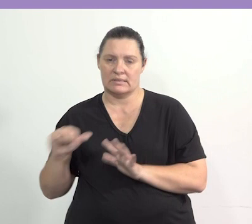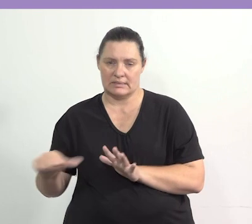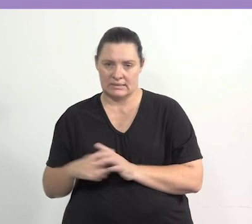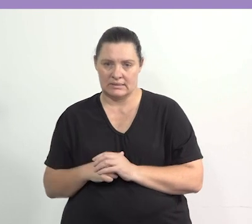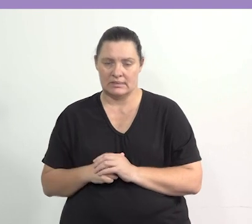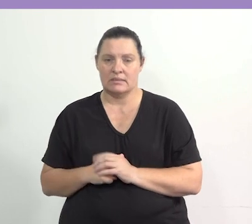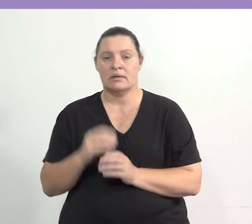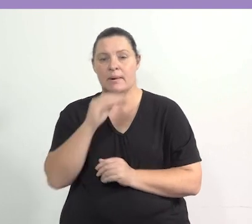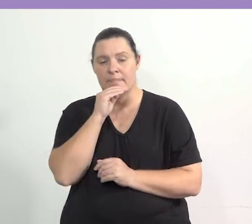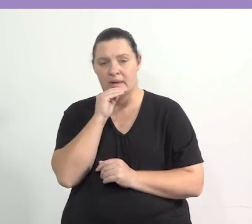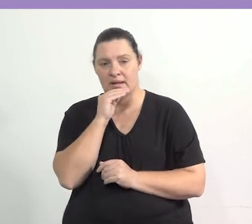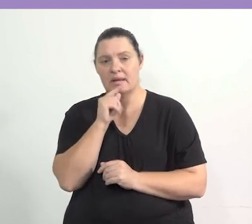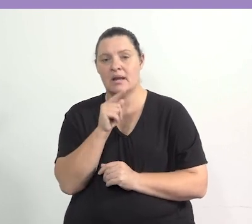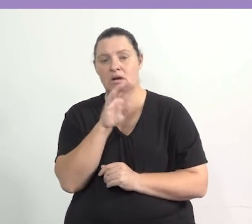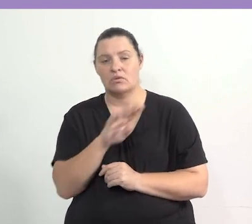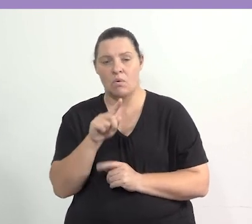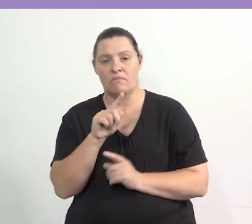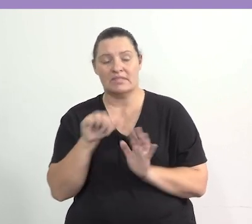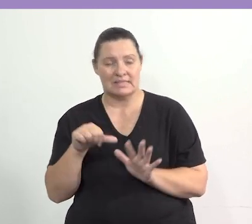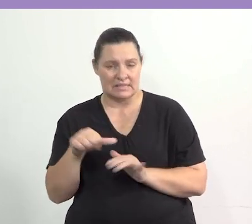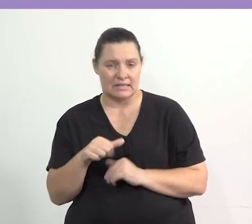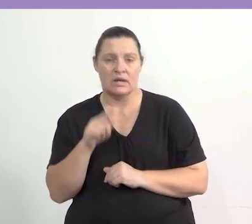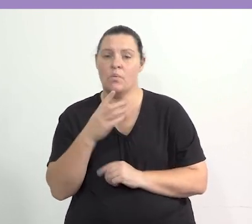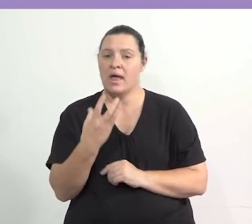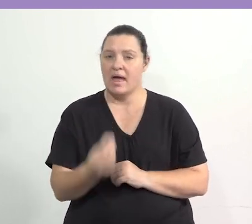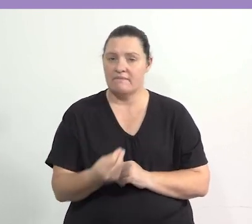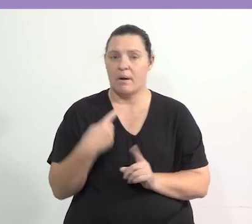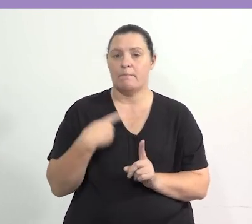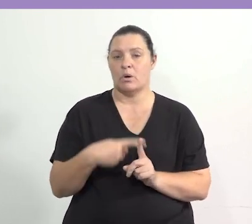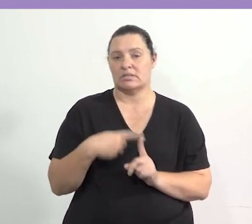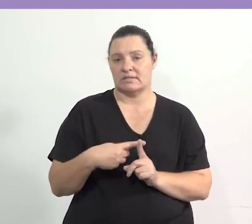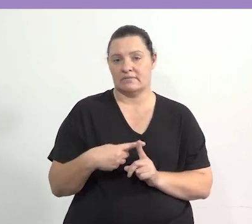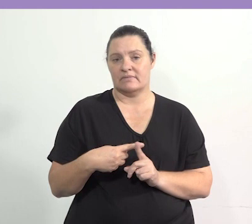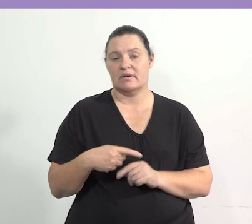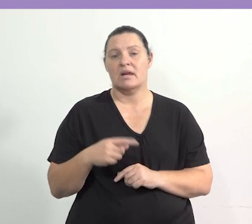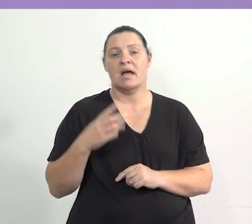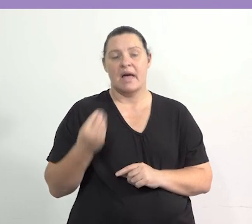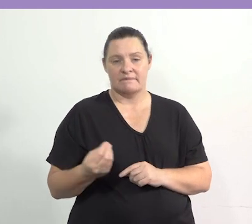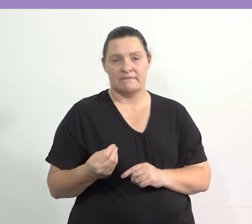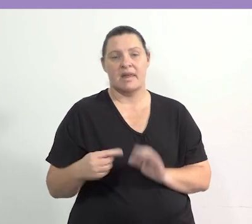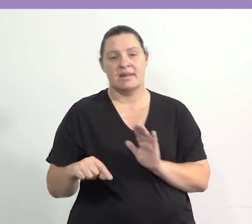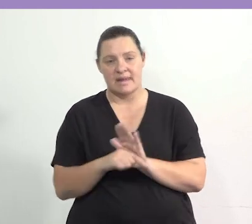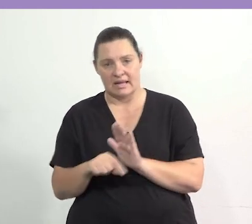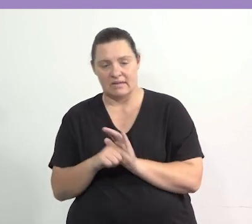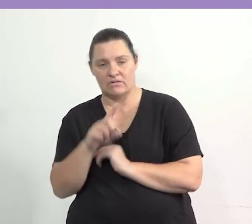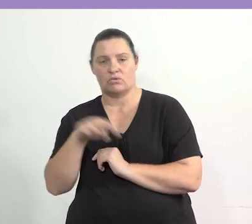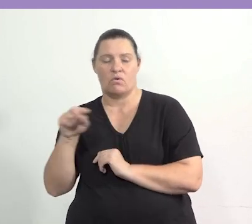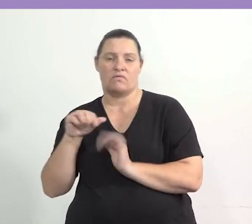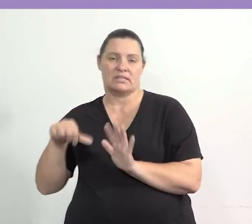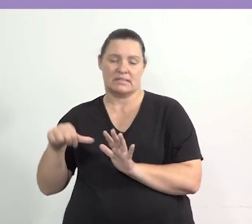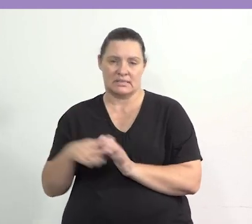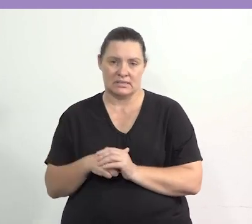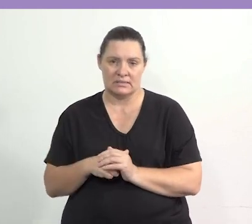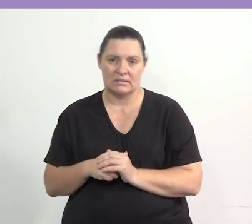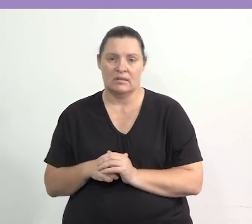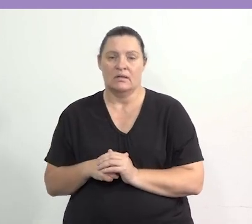answer of 16. This means that when it comes to the square root of 16, we have the positive square root of 16 and we have the negative square